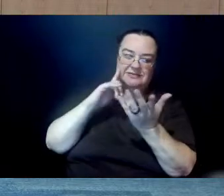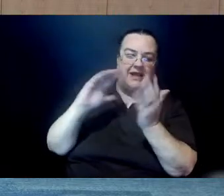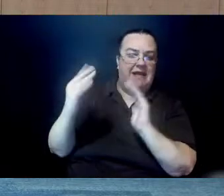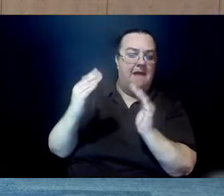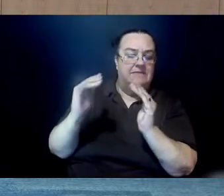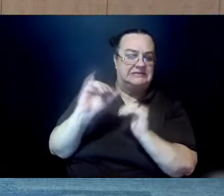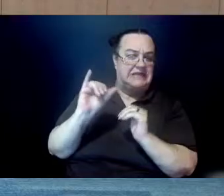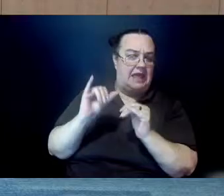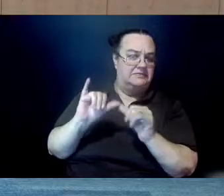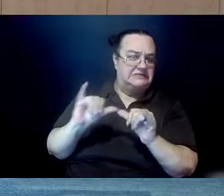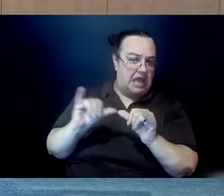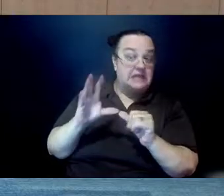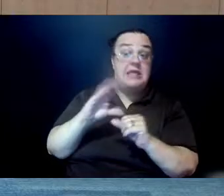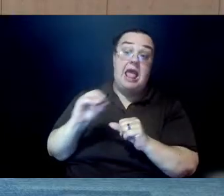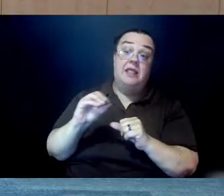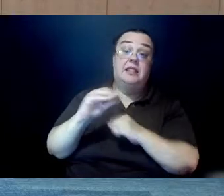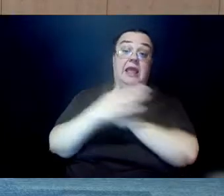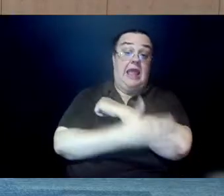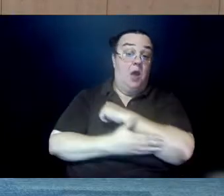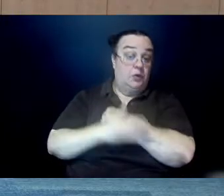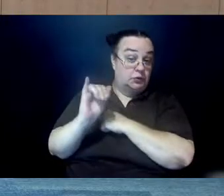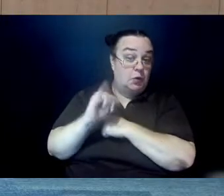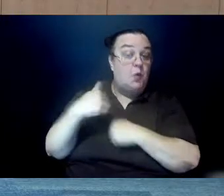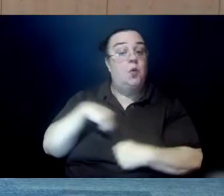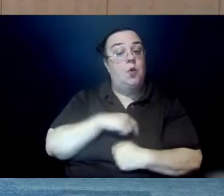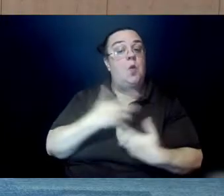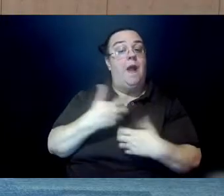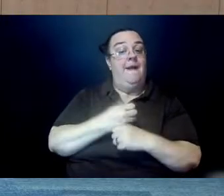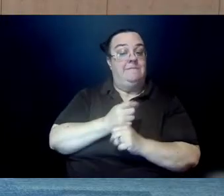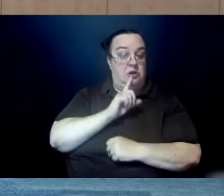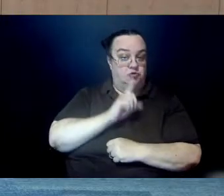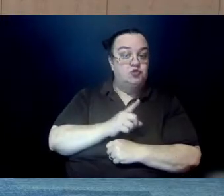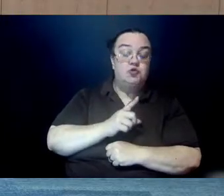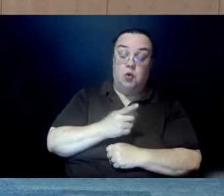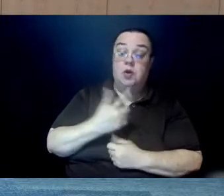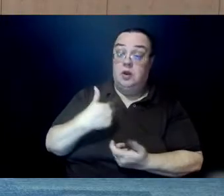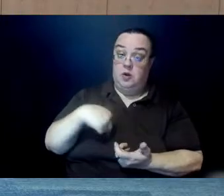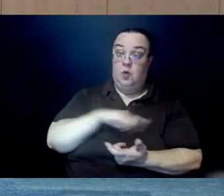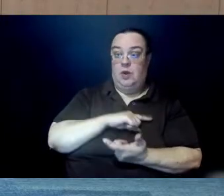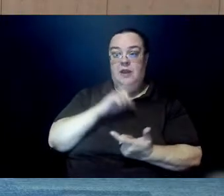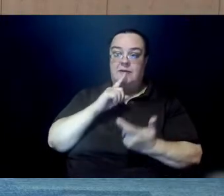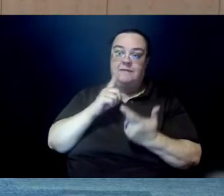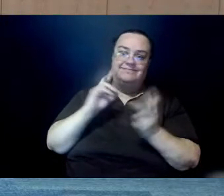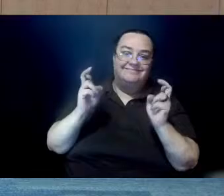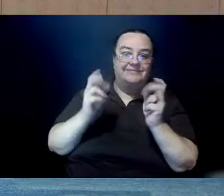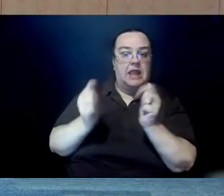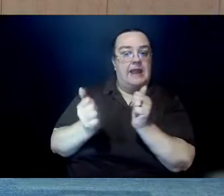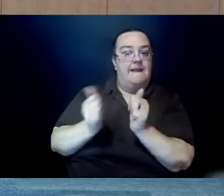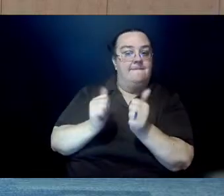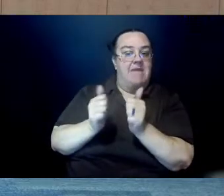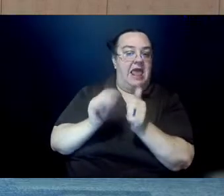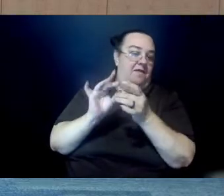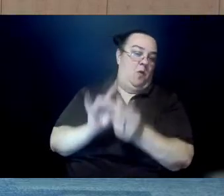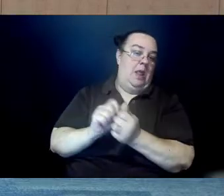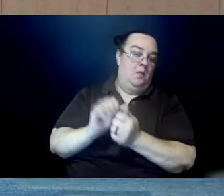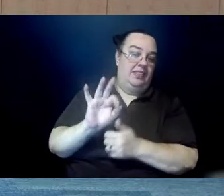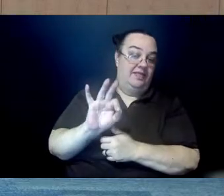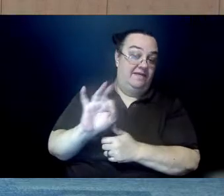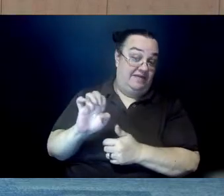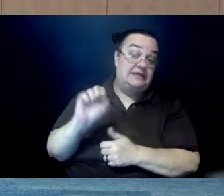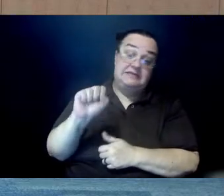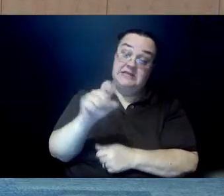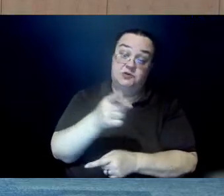along with the county as well. We wanted to make sure that we were, at least competitive as it relates to fees. That is